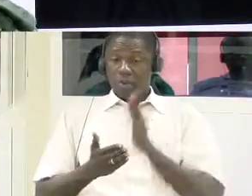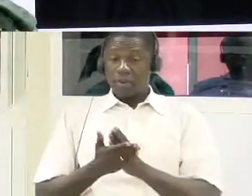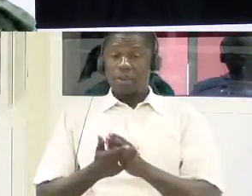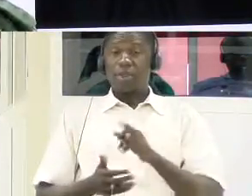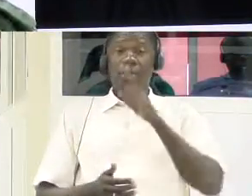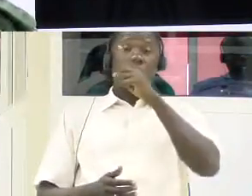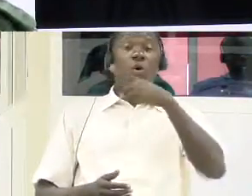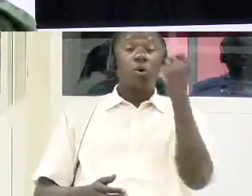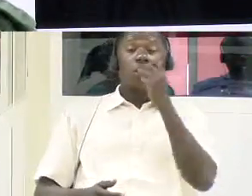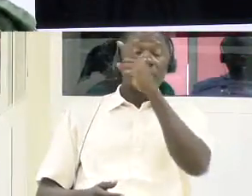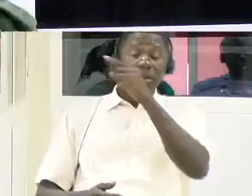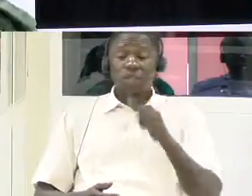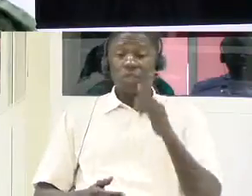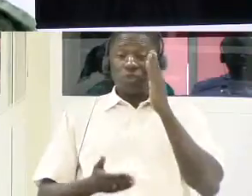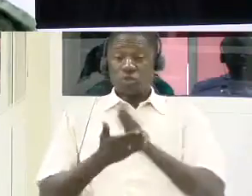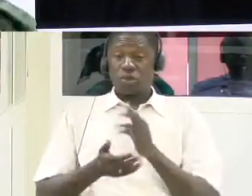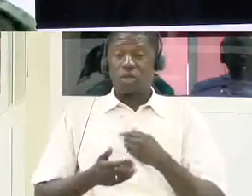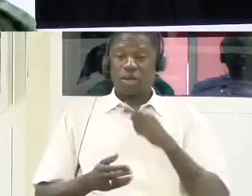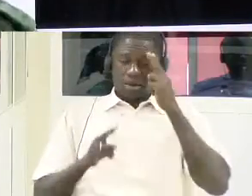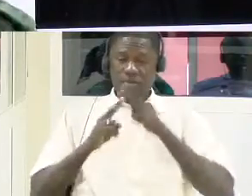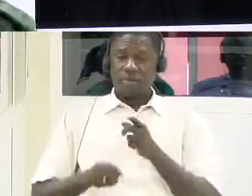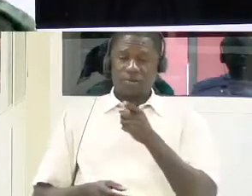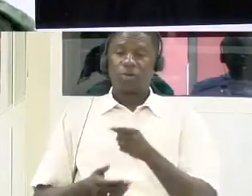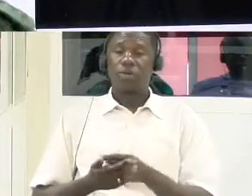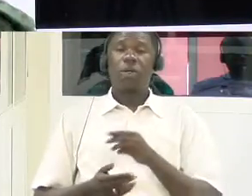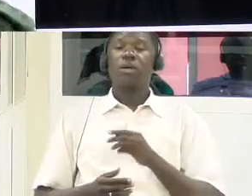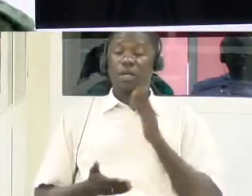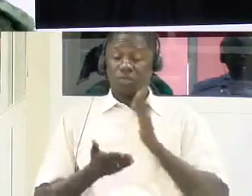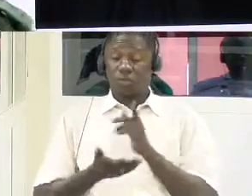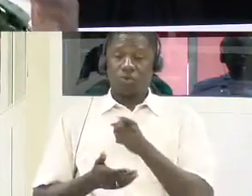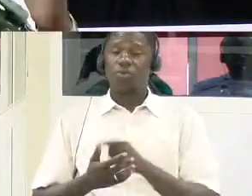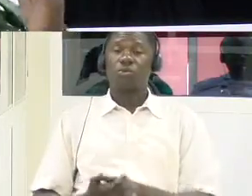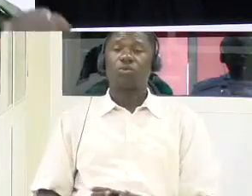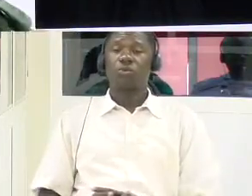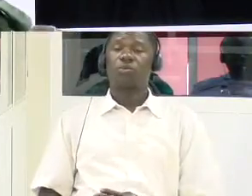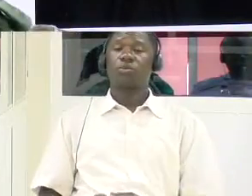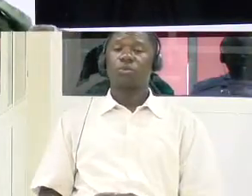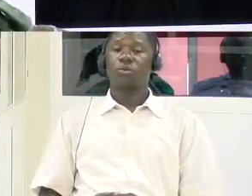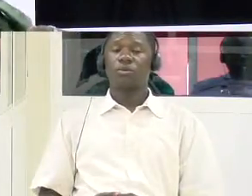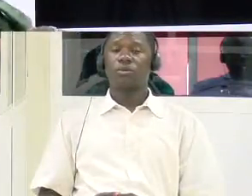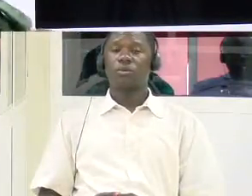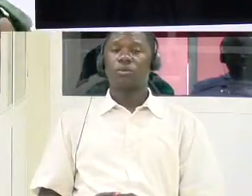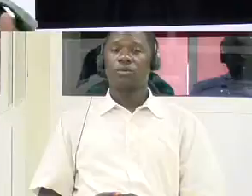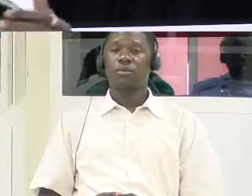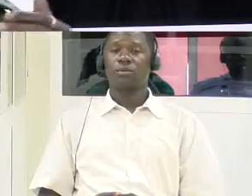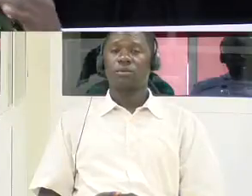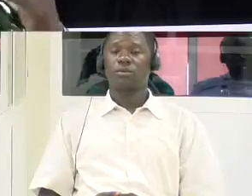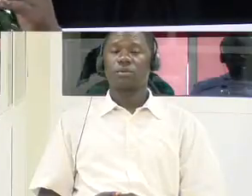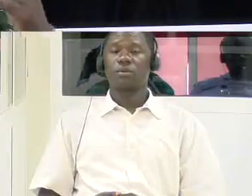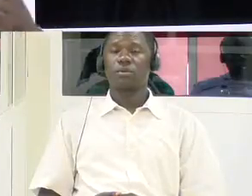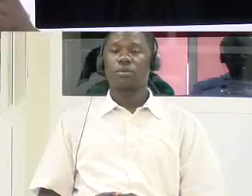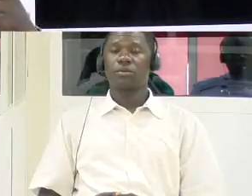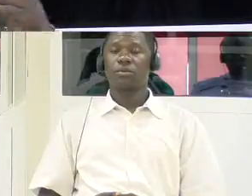But don't worry, your welfare will be taken care of. I said, okay. So when he lowered the glass,